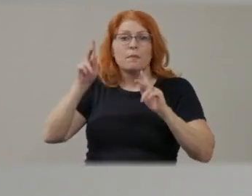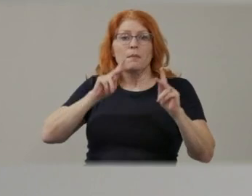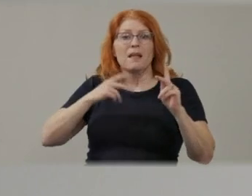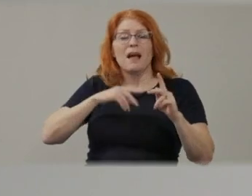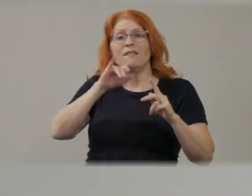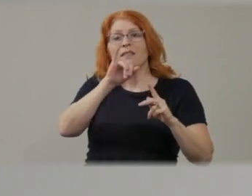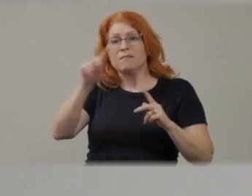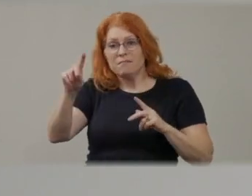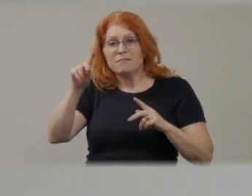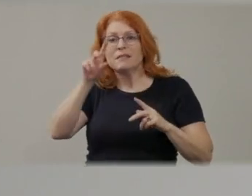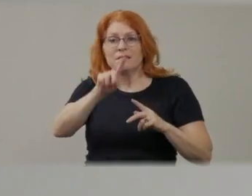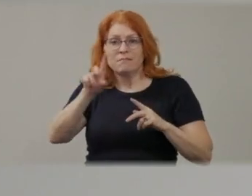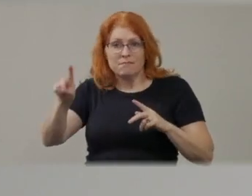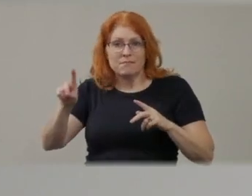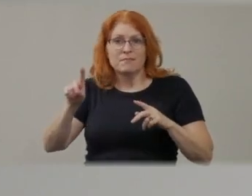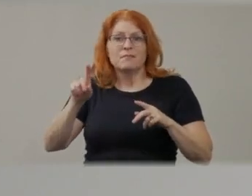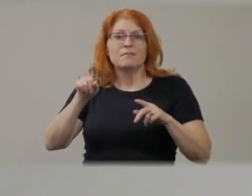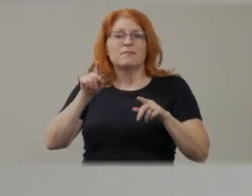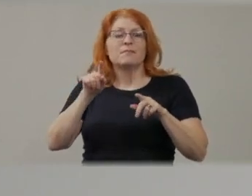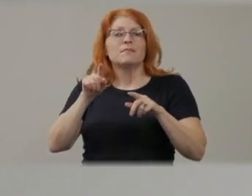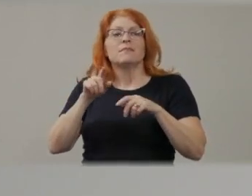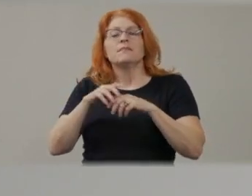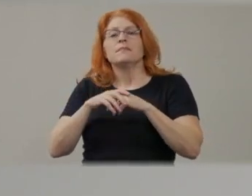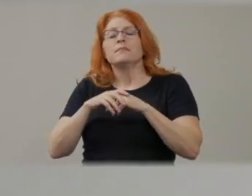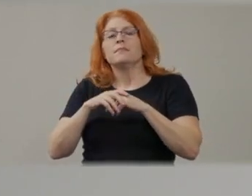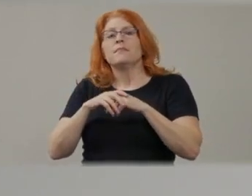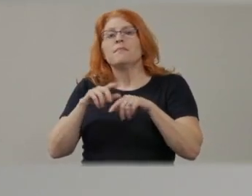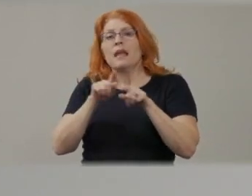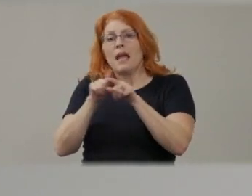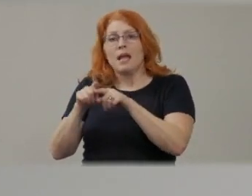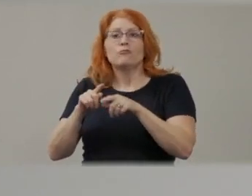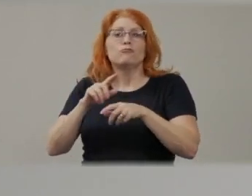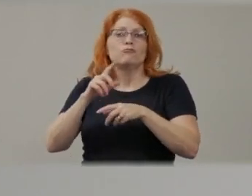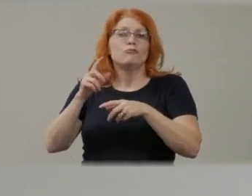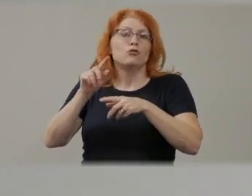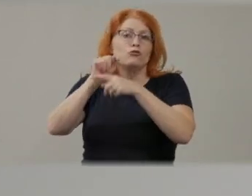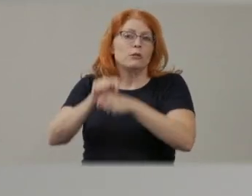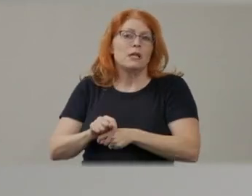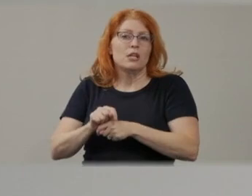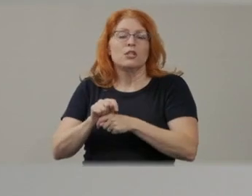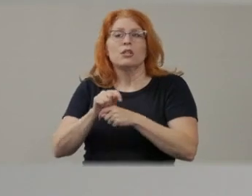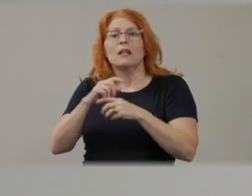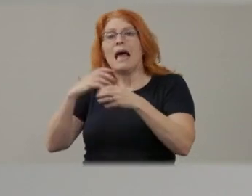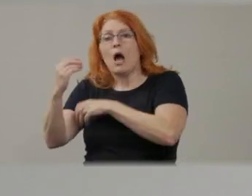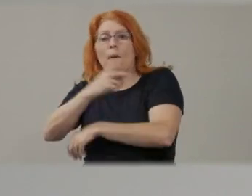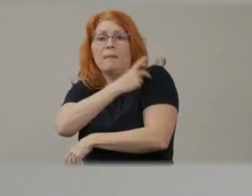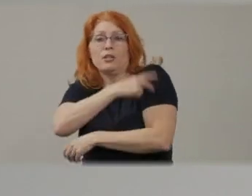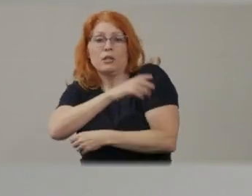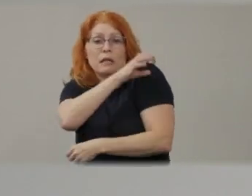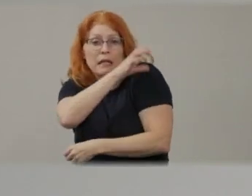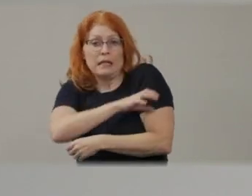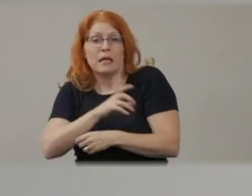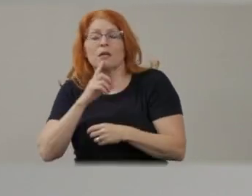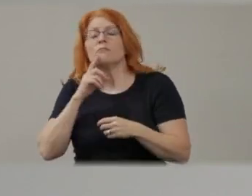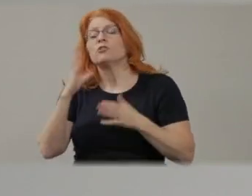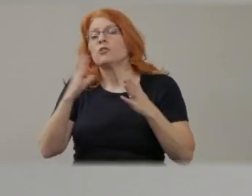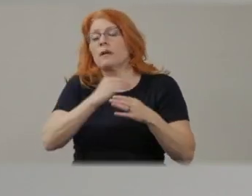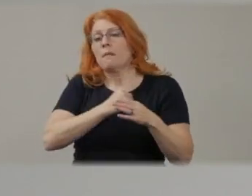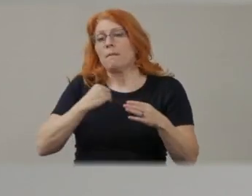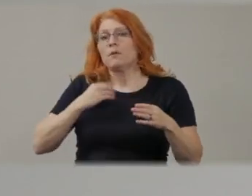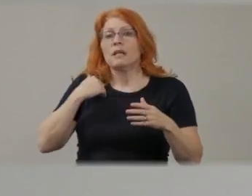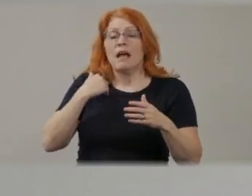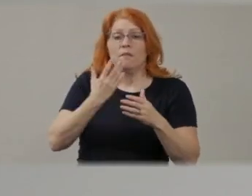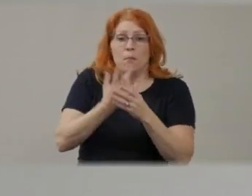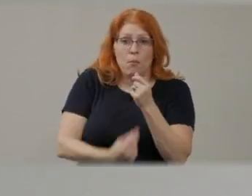intellectual developmental disabilities and behavioral health conditions. And then we have traditional integrated outpatient clinics serving members who have